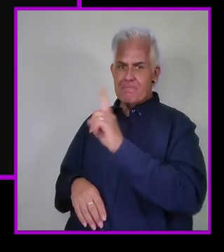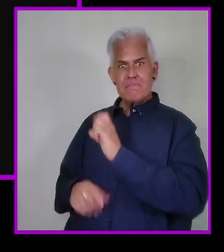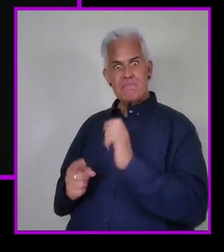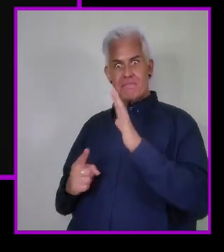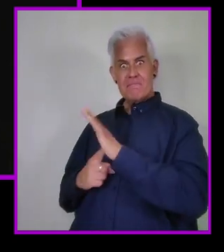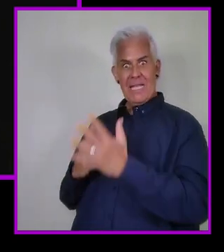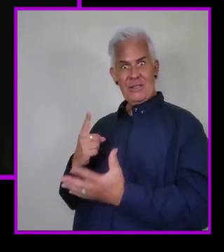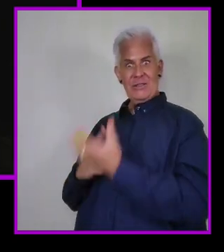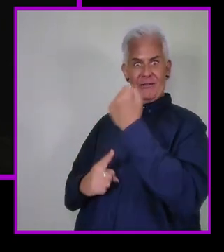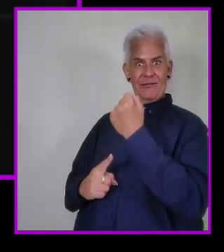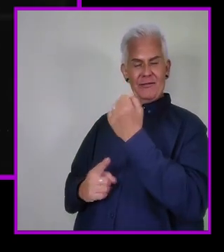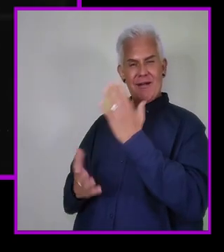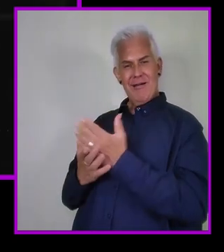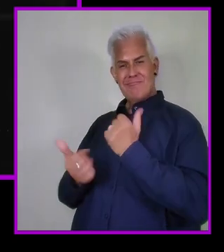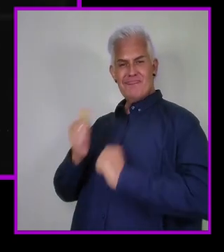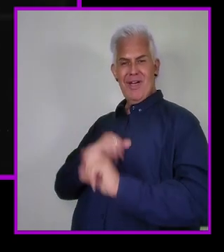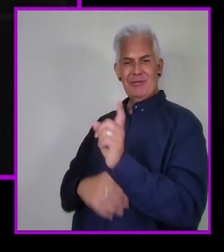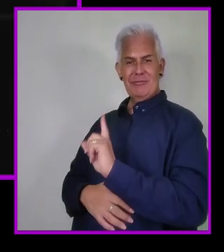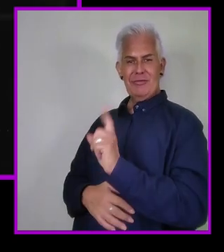key achievements that you're most proud of?